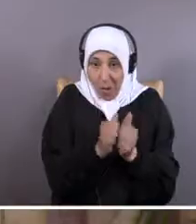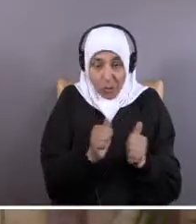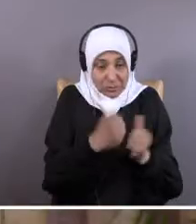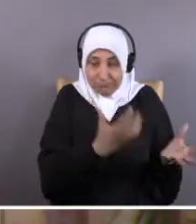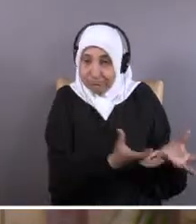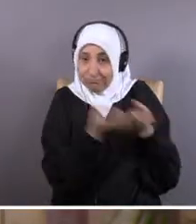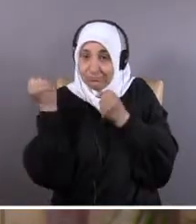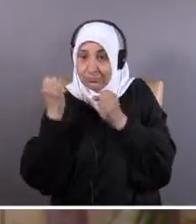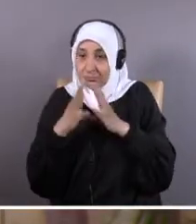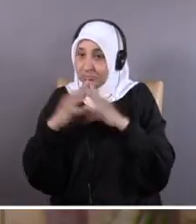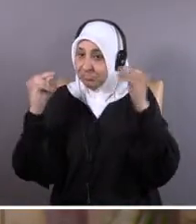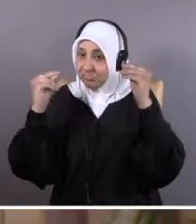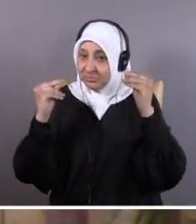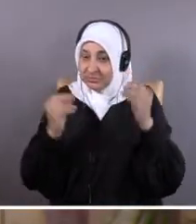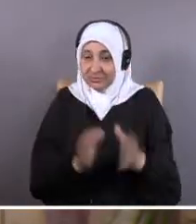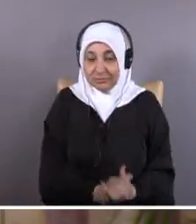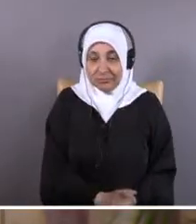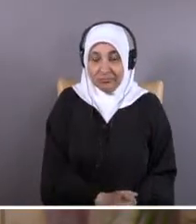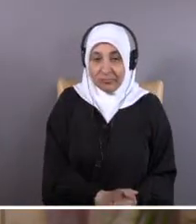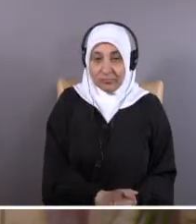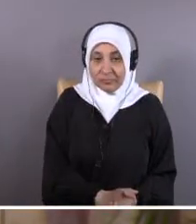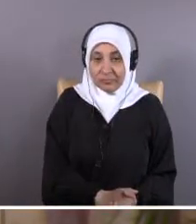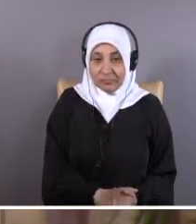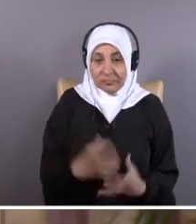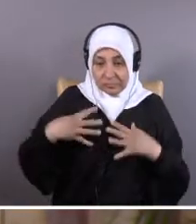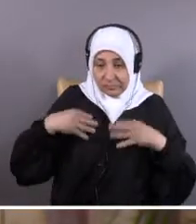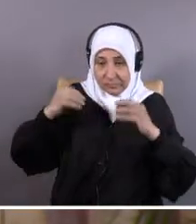and brought to a residential school,